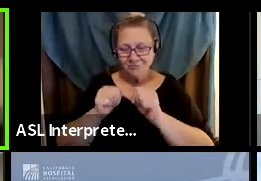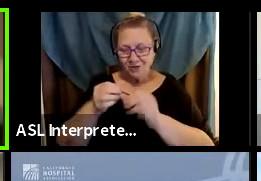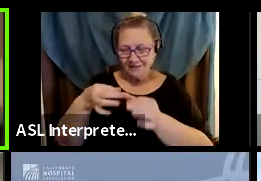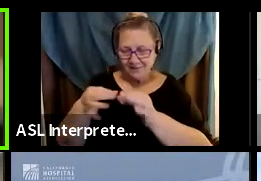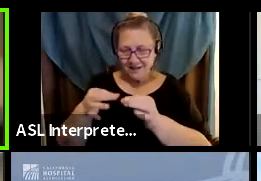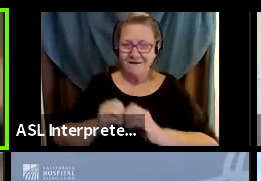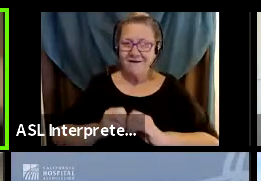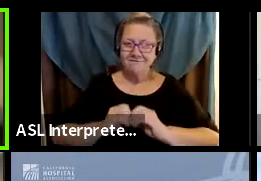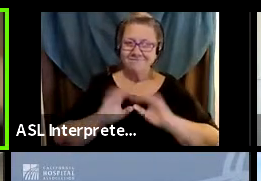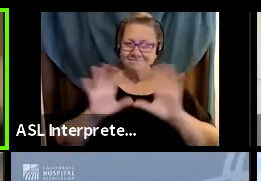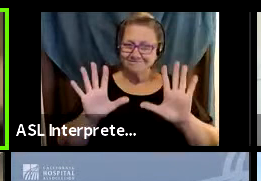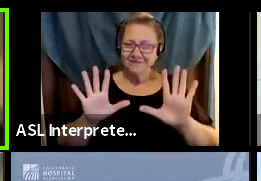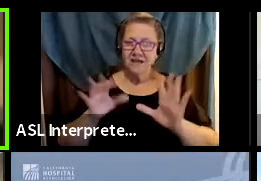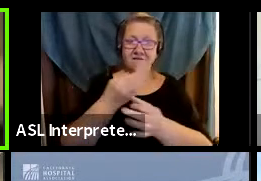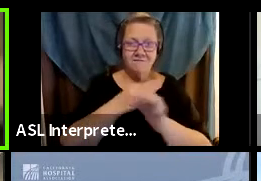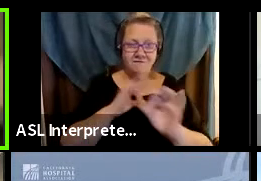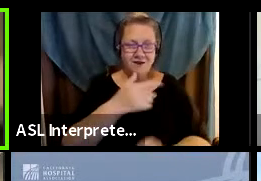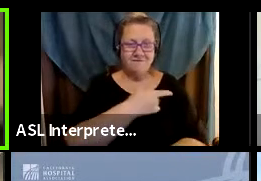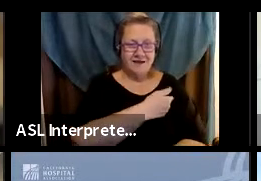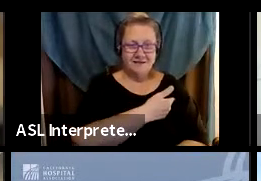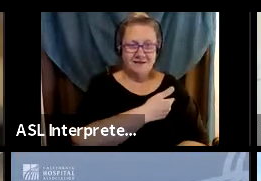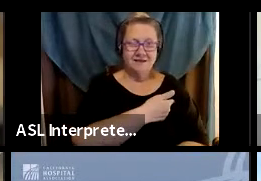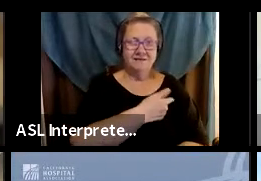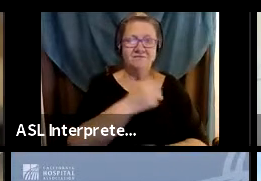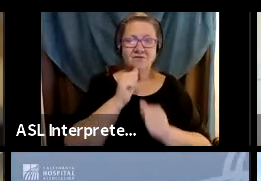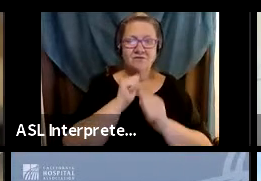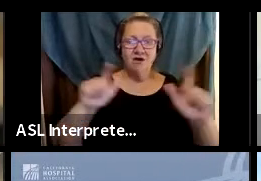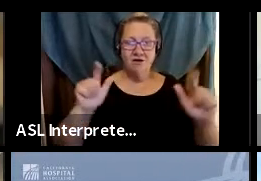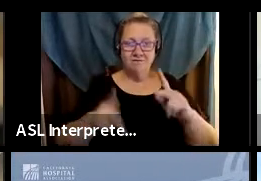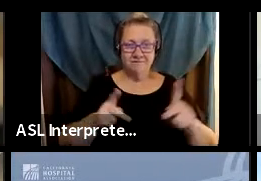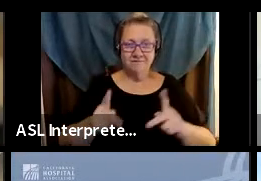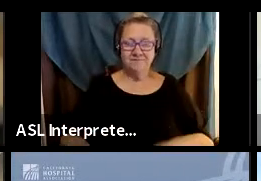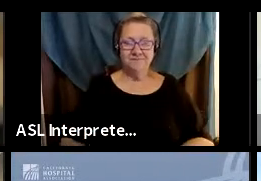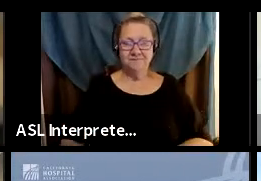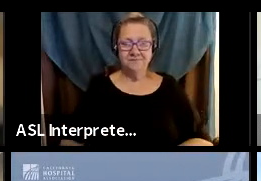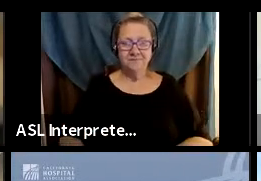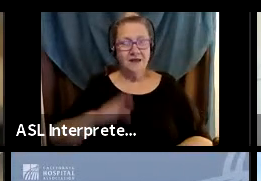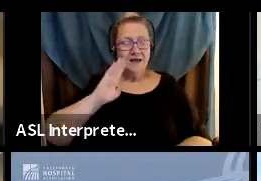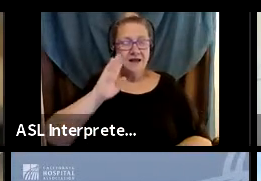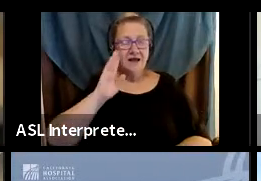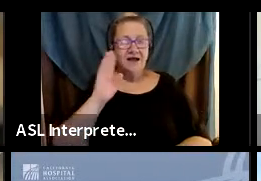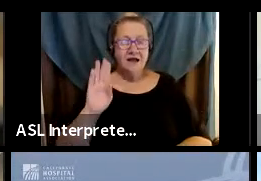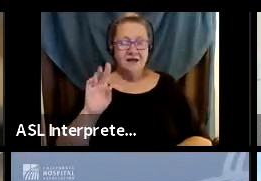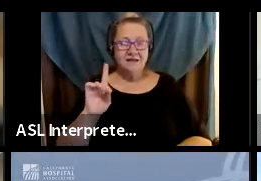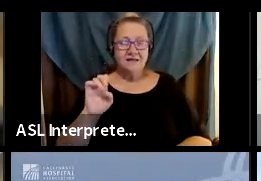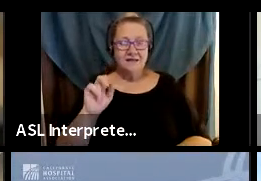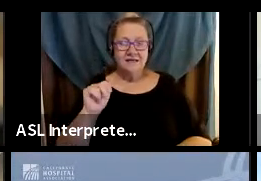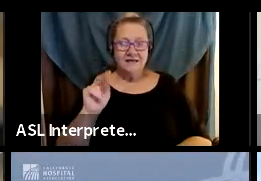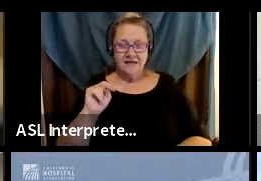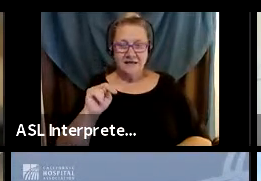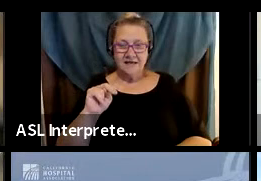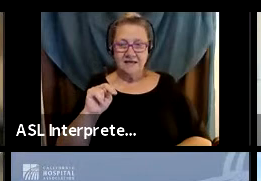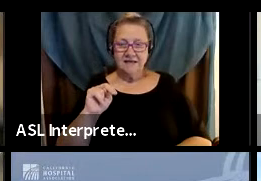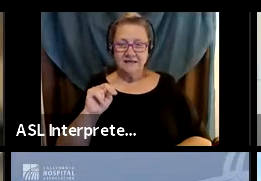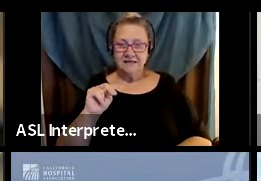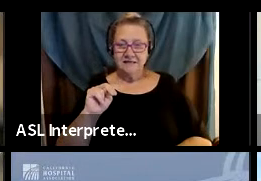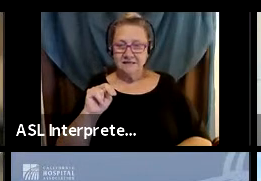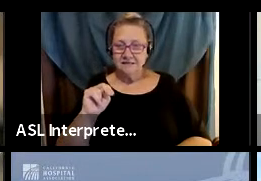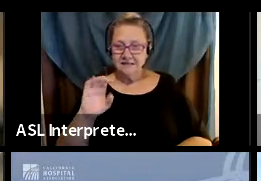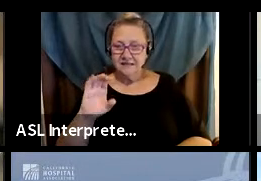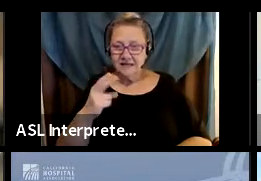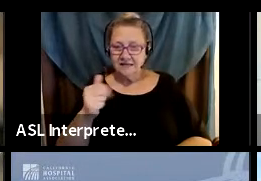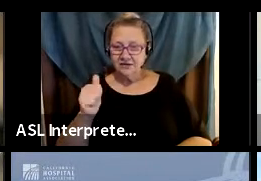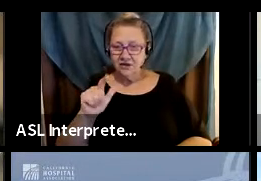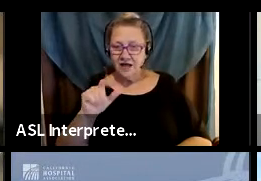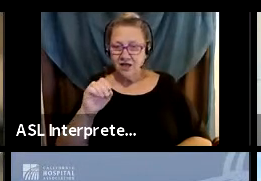Thanks, Karen. Dean? Thank you, Bobby. I'm Dean Chalius with the California Association for Health Services at Home, serving home health and